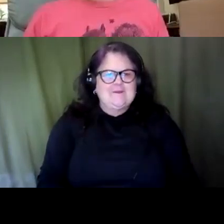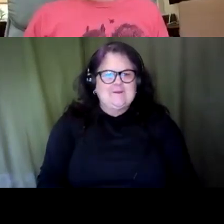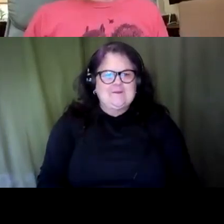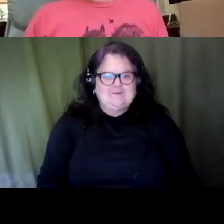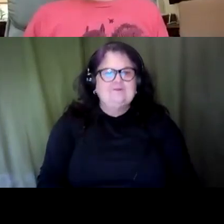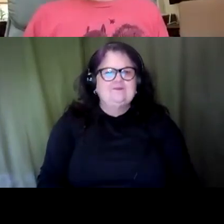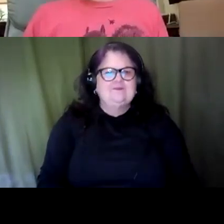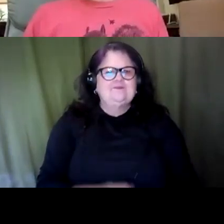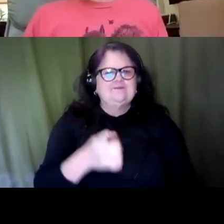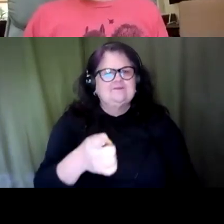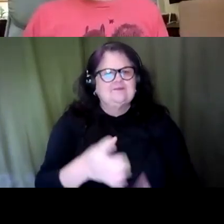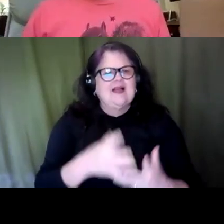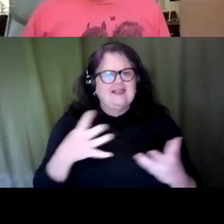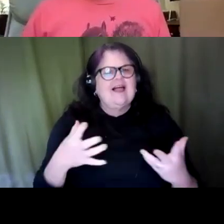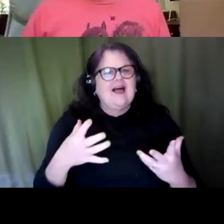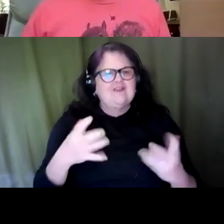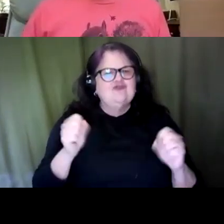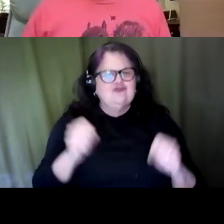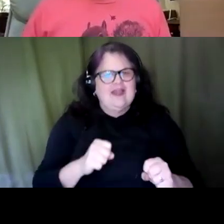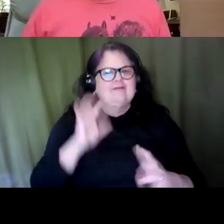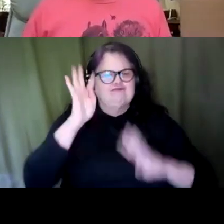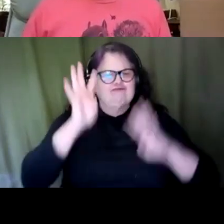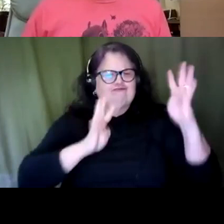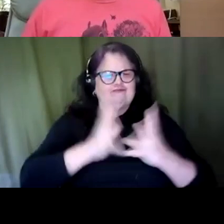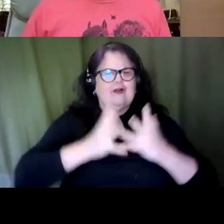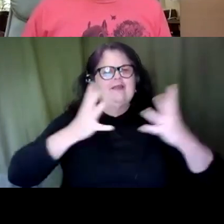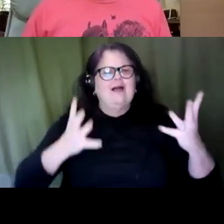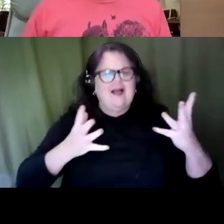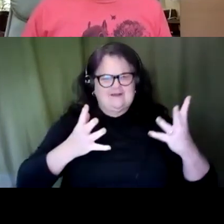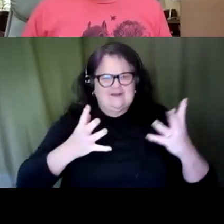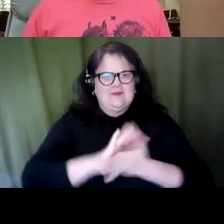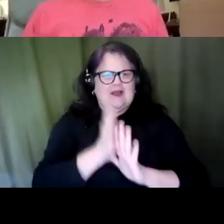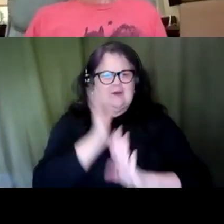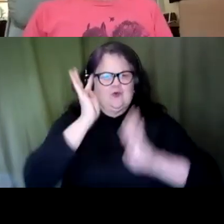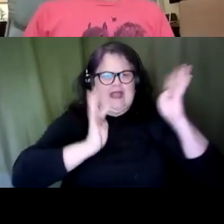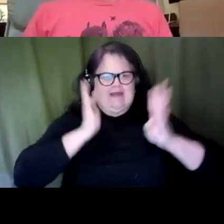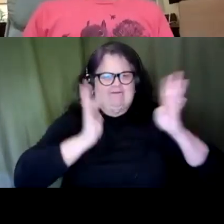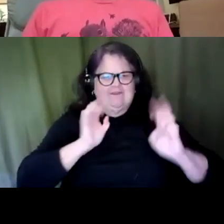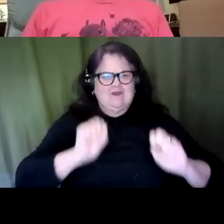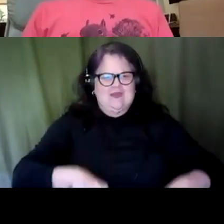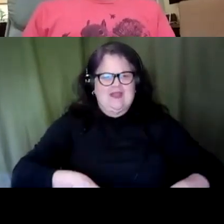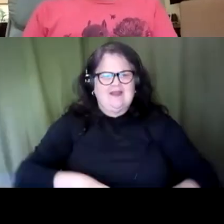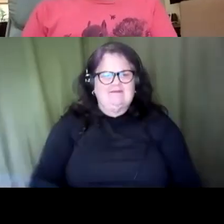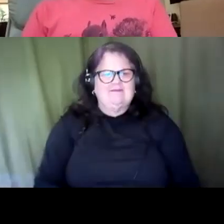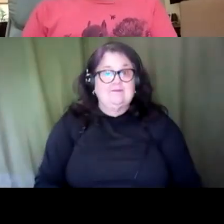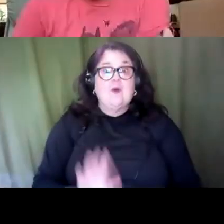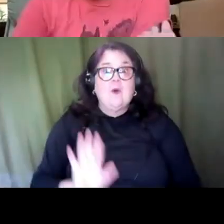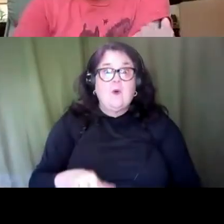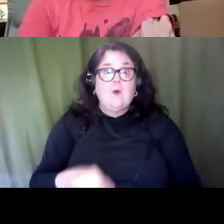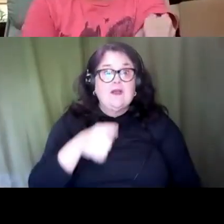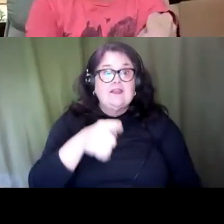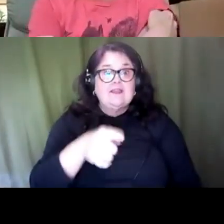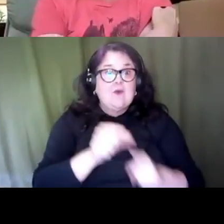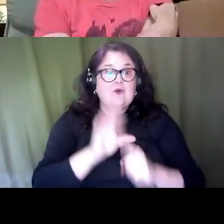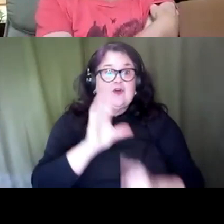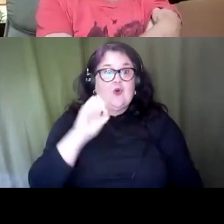Yeah, just that there's a lot of room for creativity in your structure. Yeah. Oh, by the way, this word